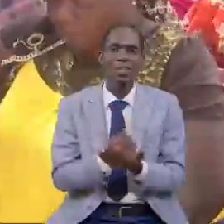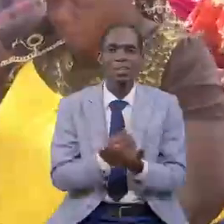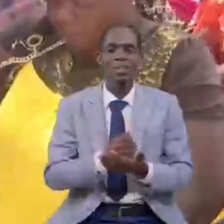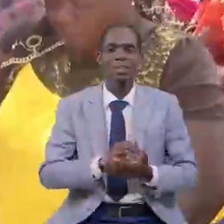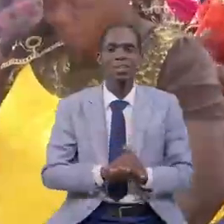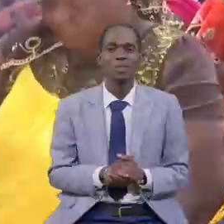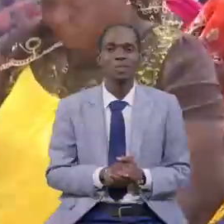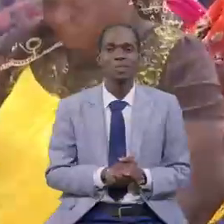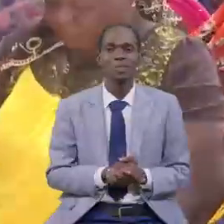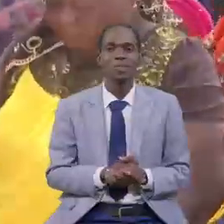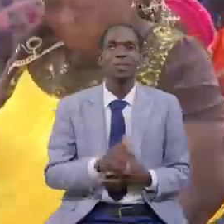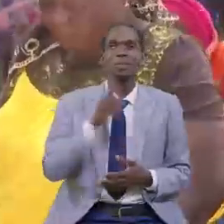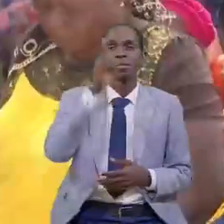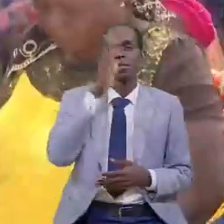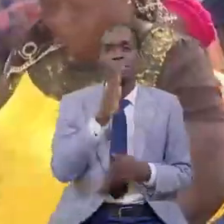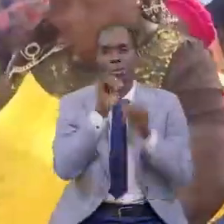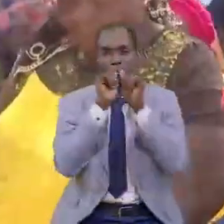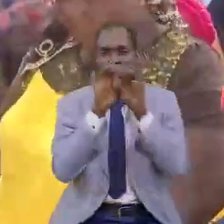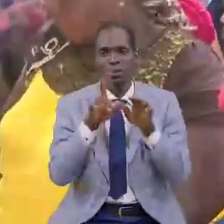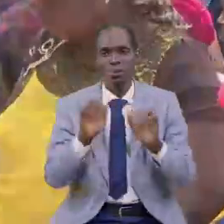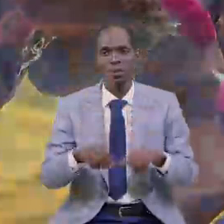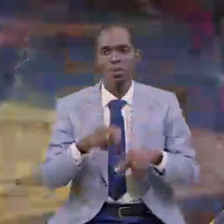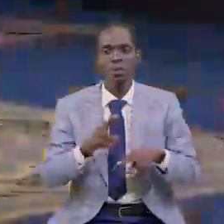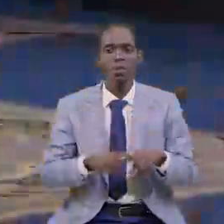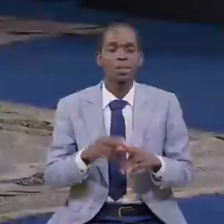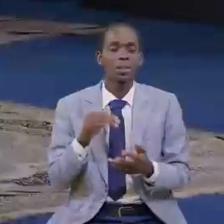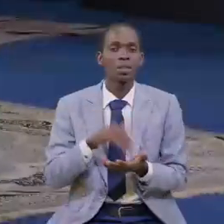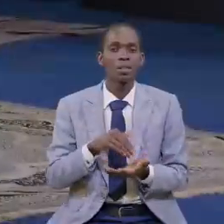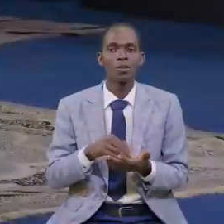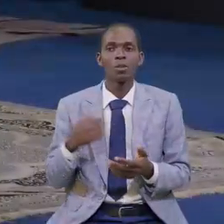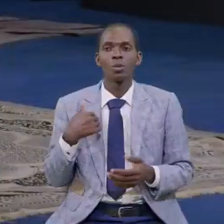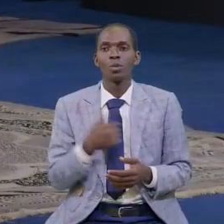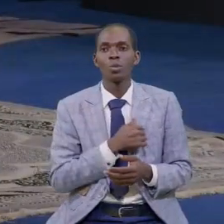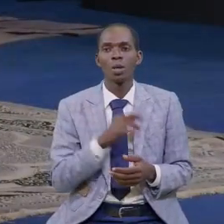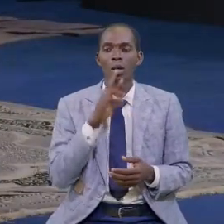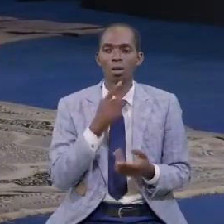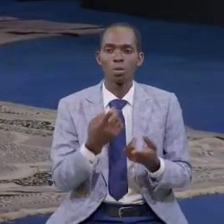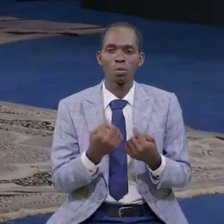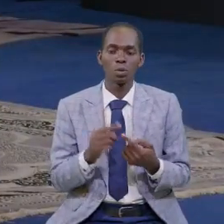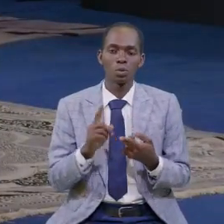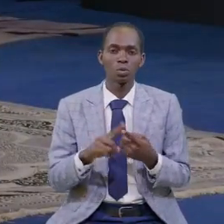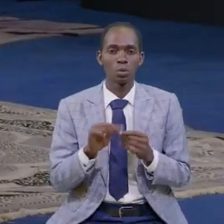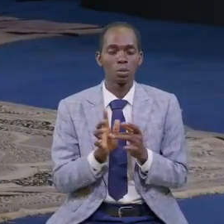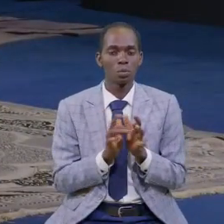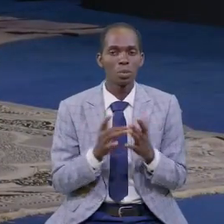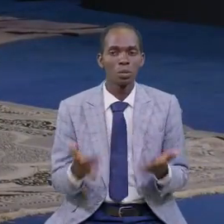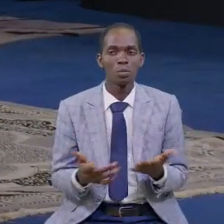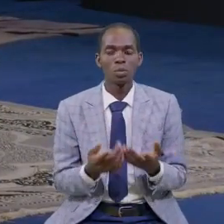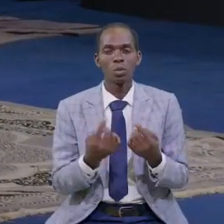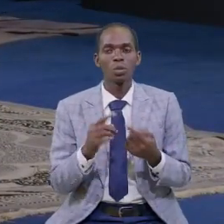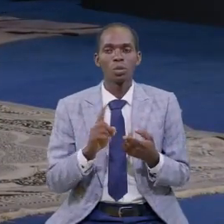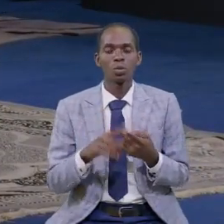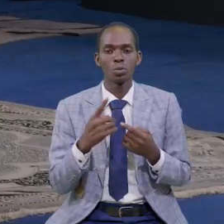God bless you. You can sit down. Once again, we're coming to the scriptures. We're coming to the revelation of